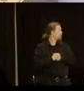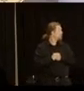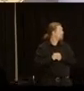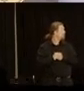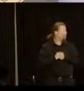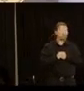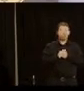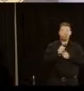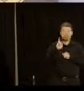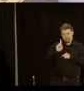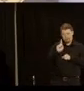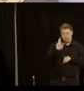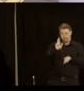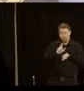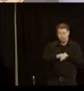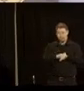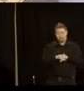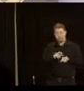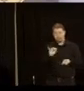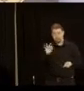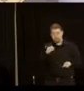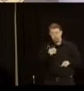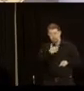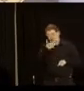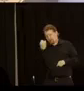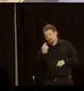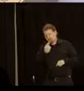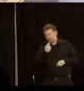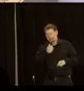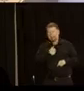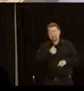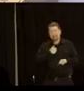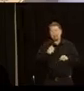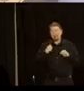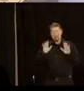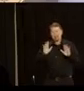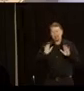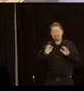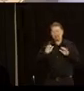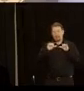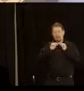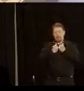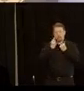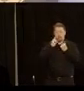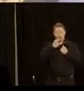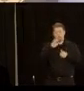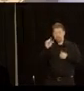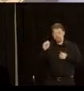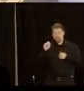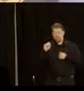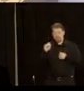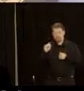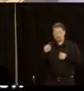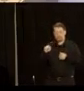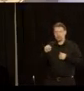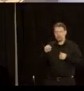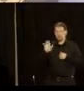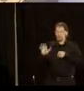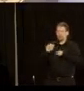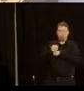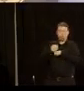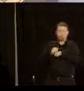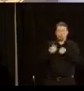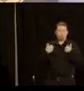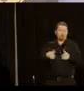And of course, I would be remiss if I did not mention the Agency for Persons with Disabilities, the work that they do with so many of